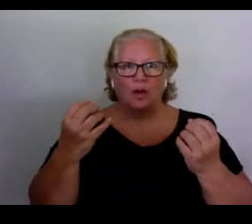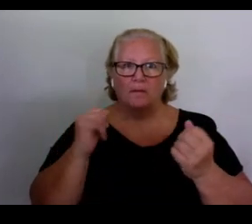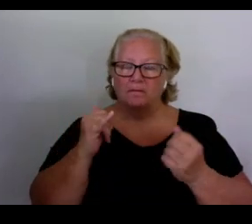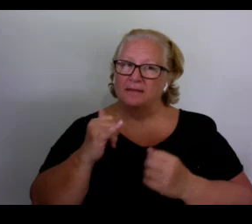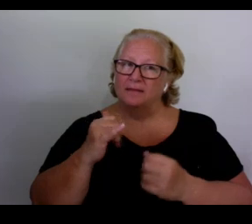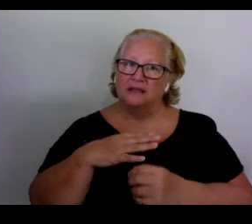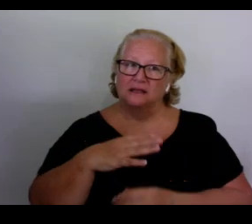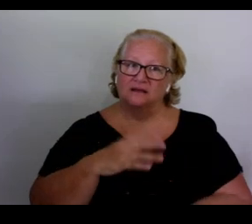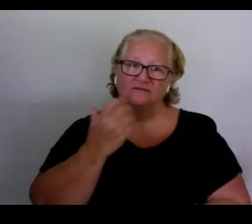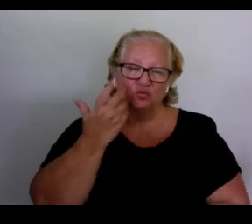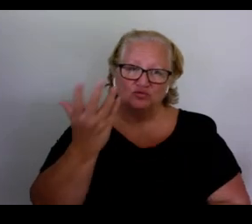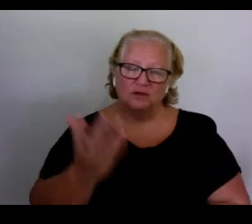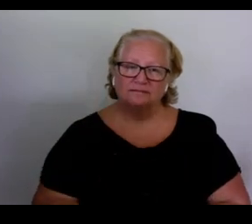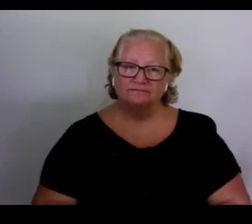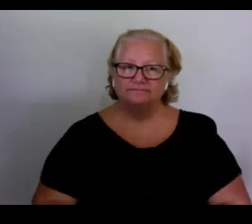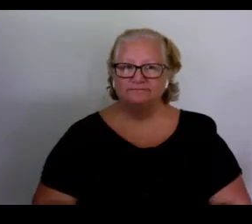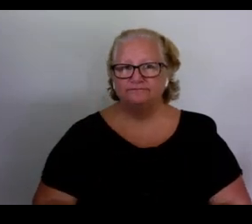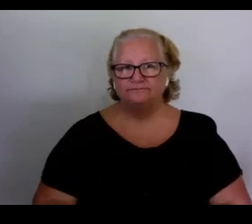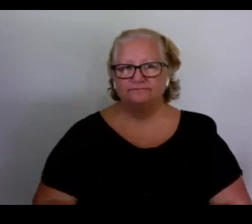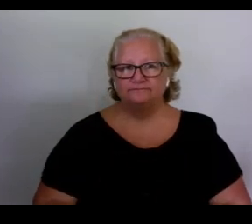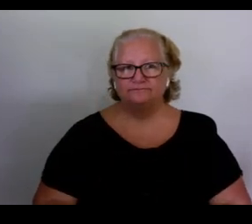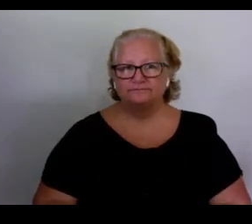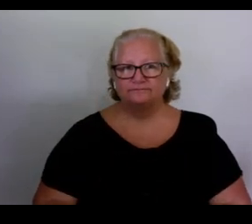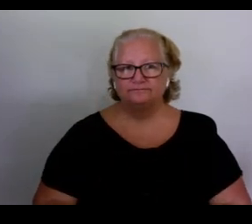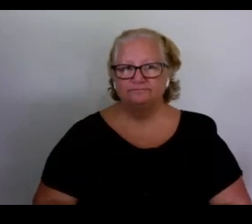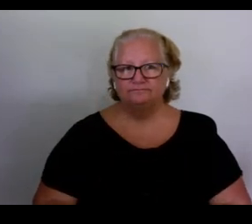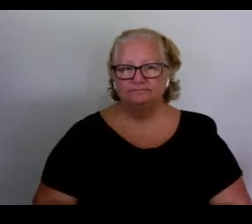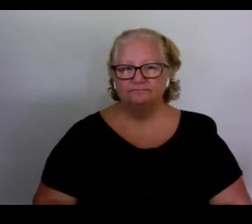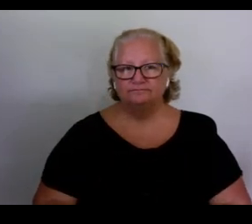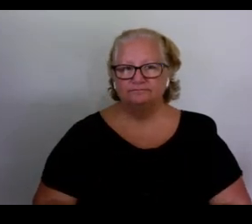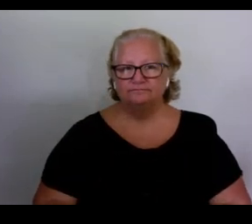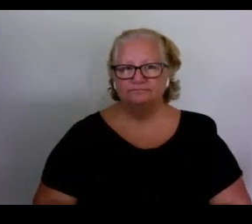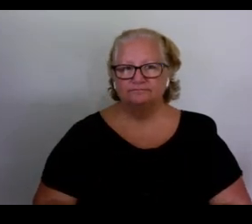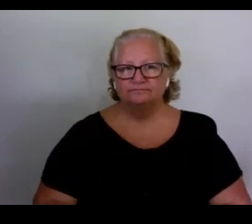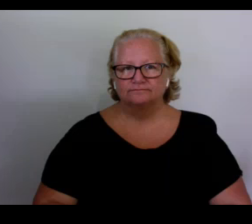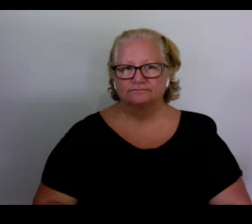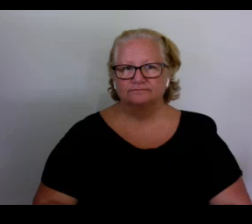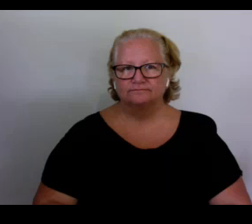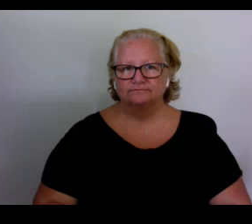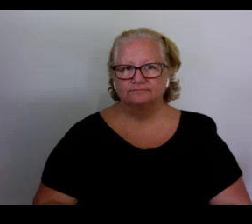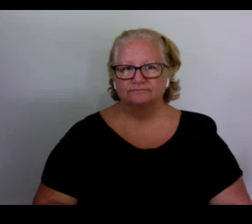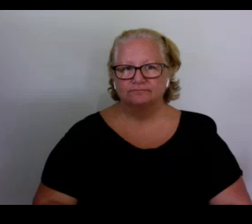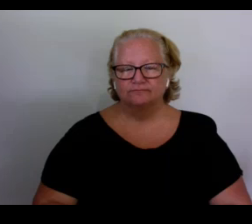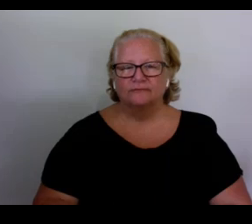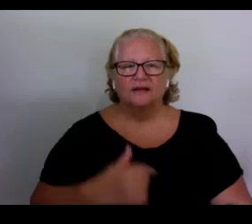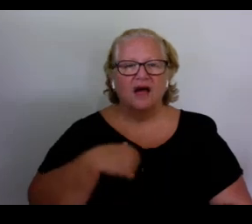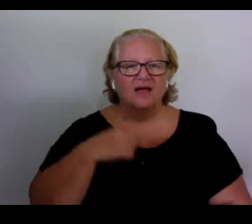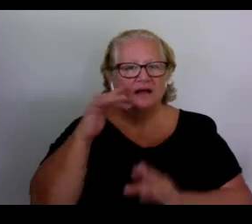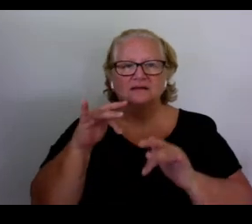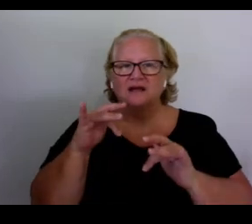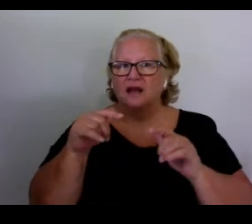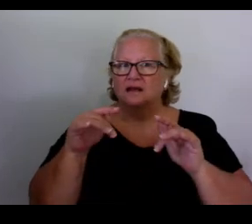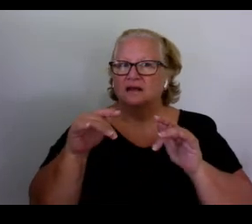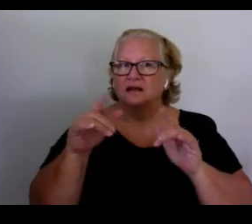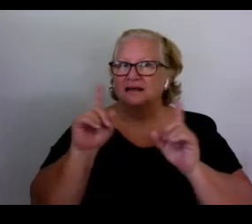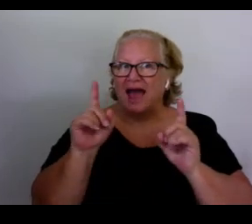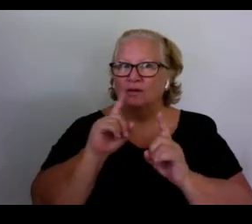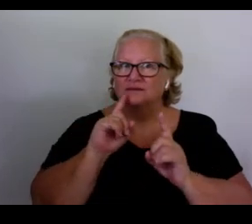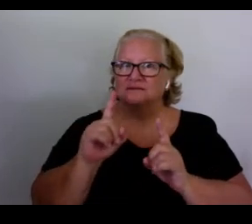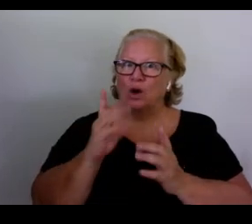Okay. I don't think it's there yet in terms of where we are legally, but I think there's definitely scope for it to become like that.